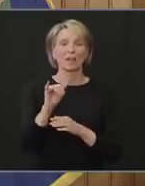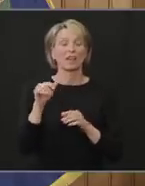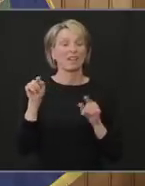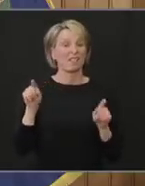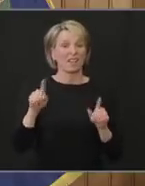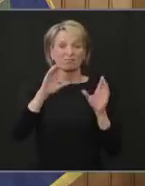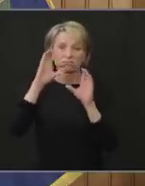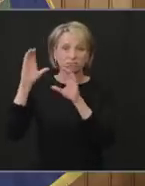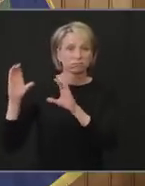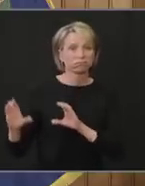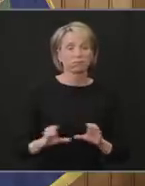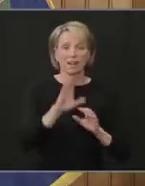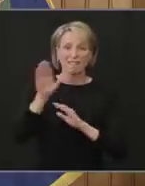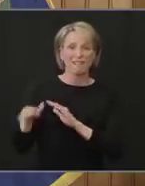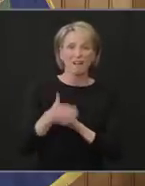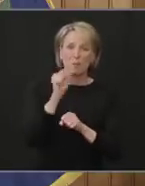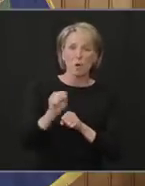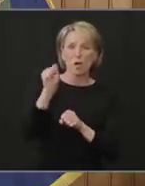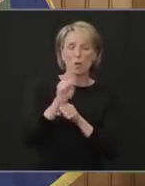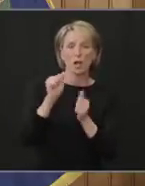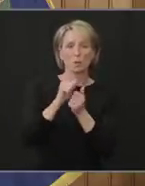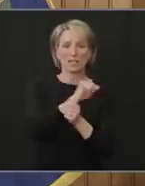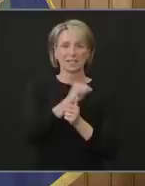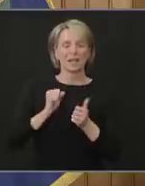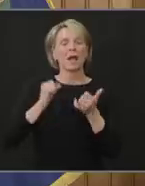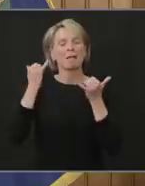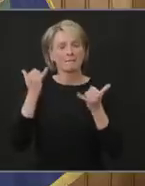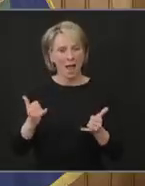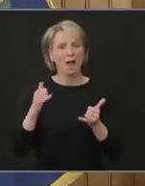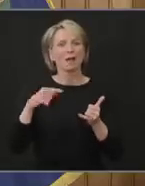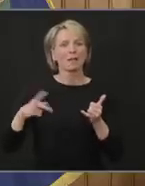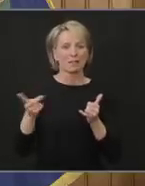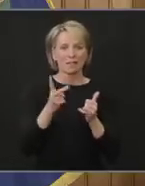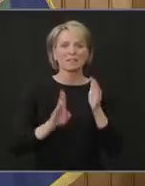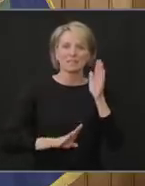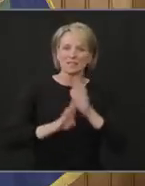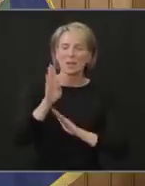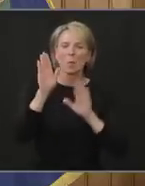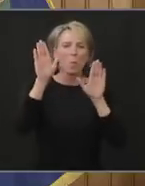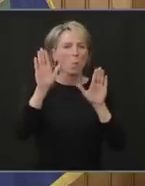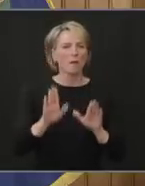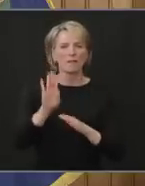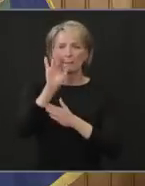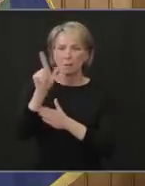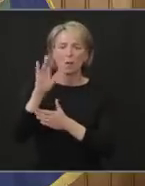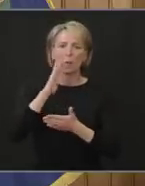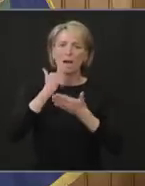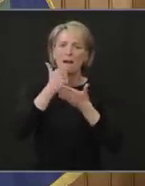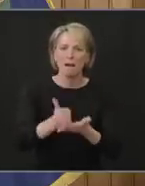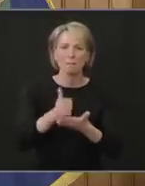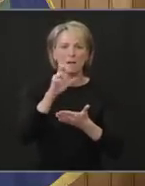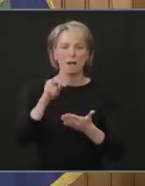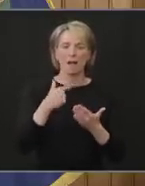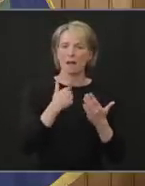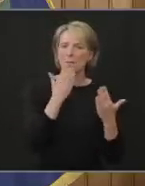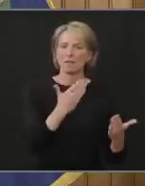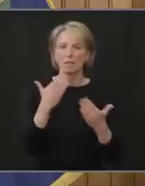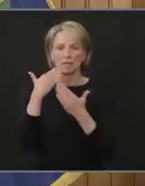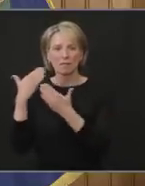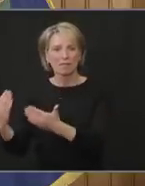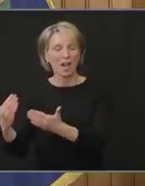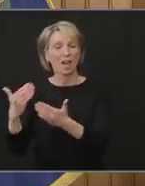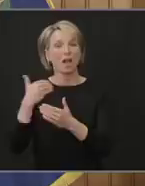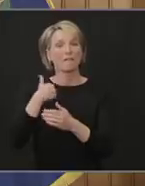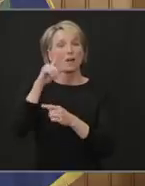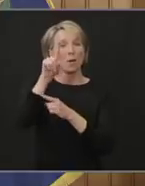of the Senate and a much better bill that we're going to have for the state of Connecticut, thanks to their good work. I really appreciate the $150